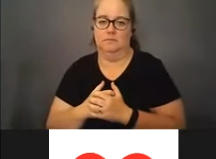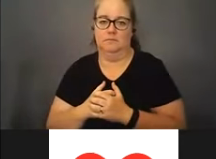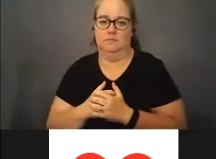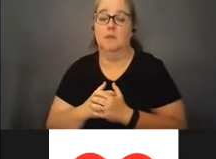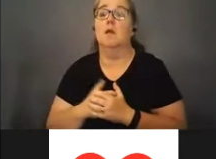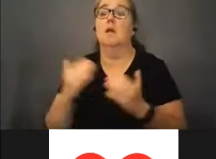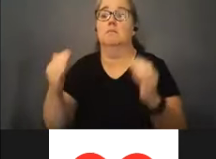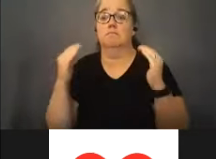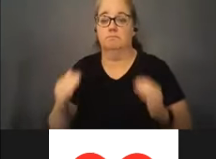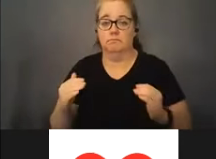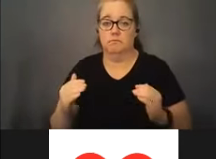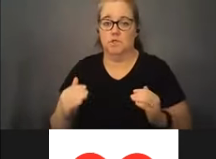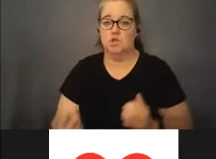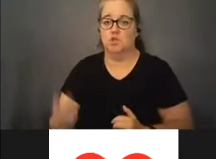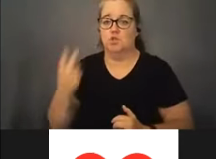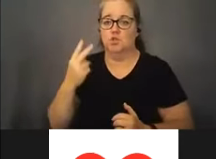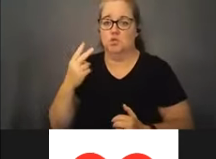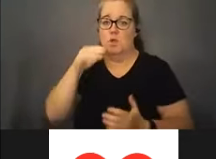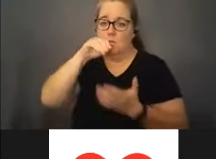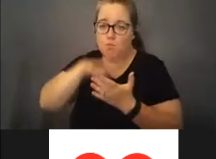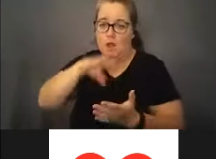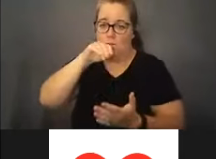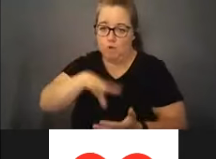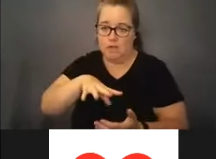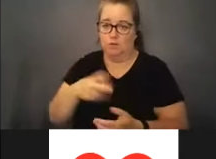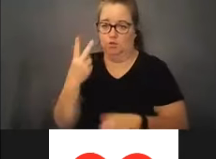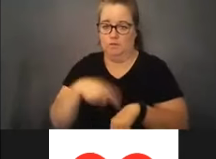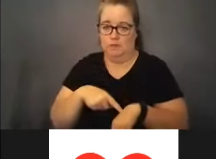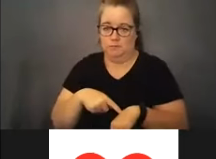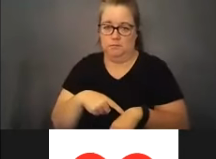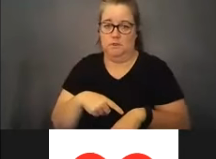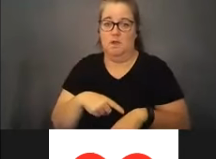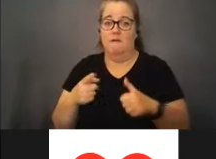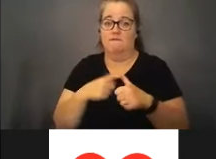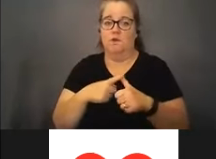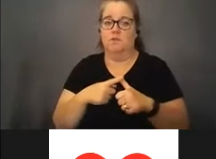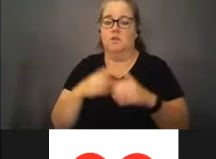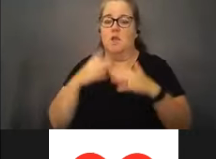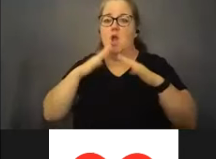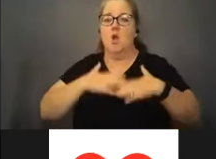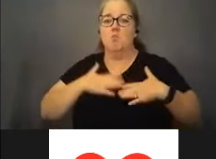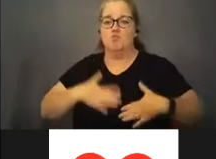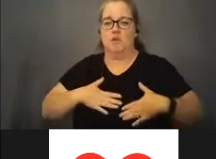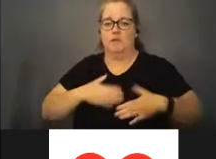Next, give 2 rescue breaths. First, place a breathing barrier over the person's nose